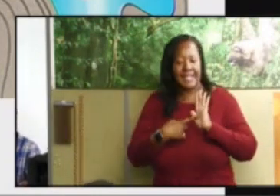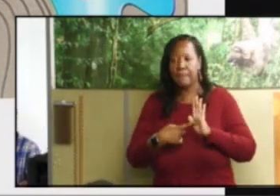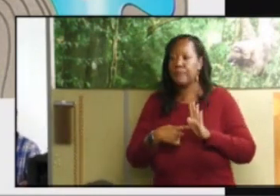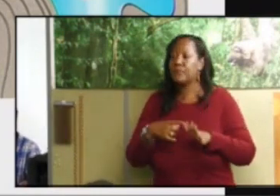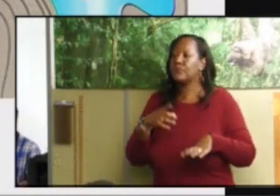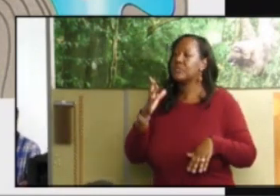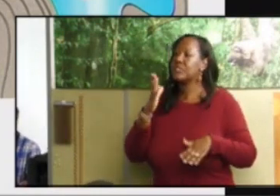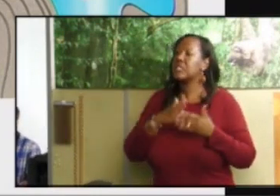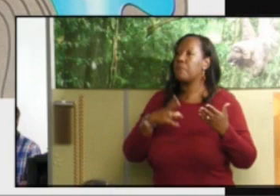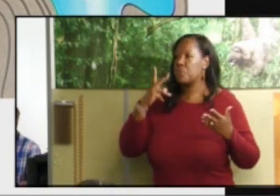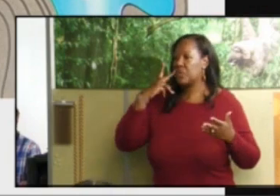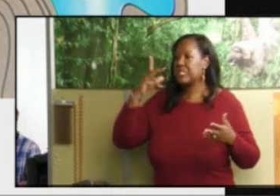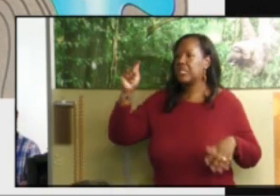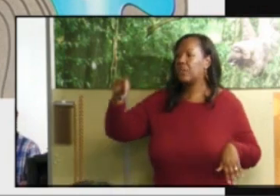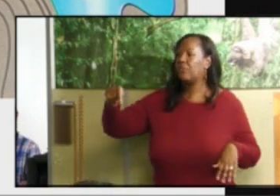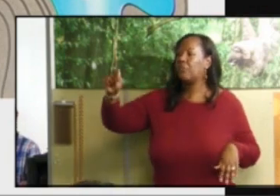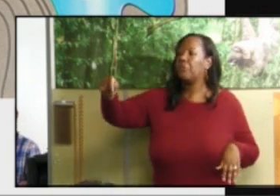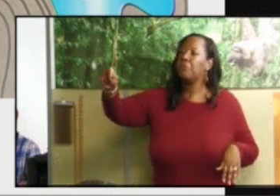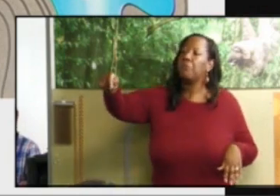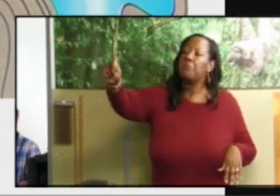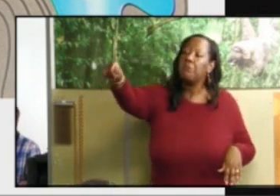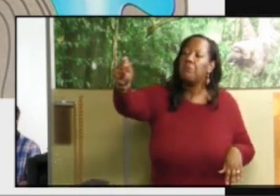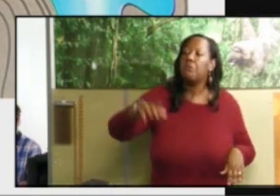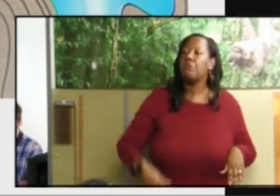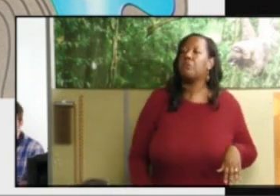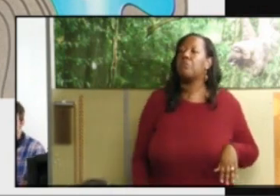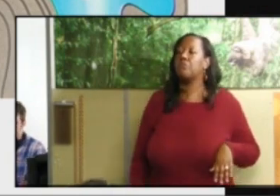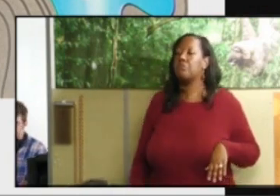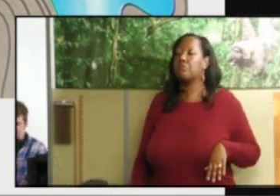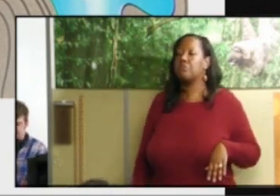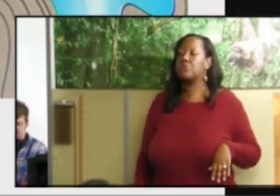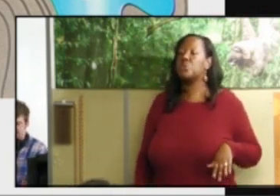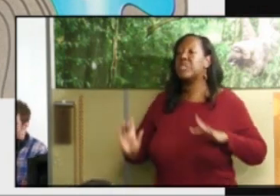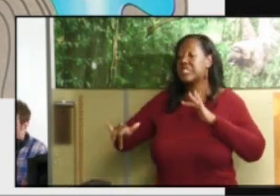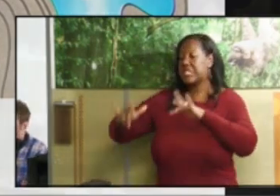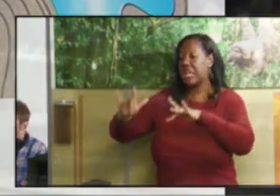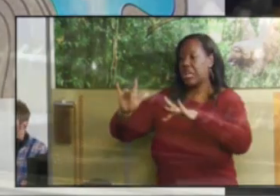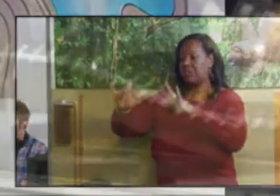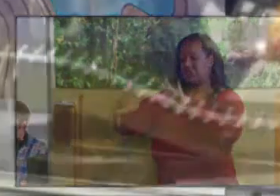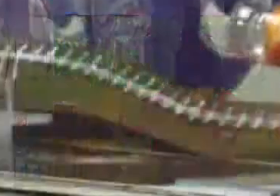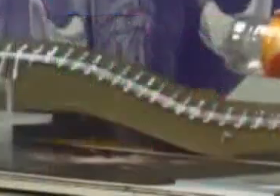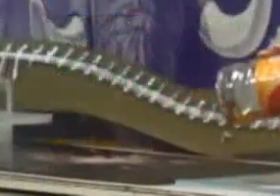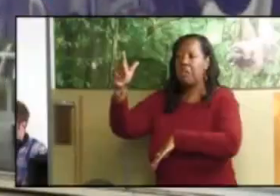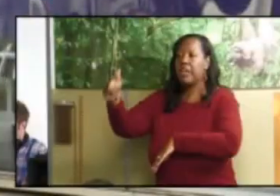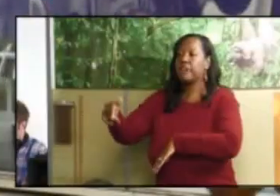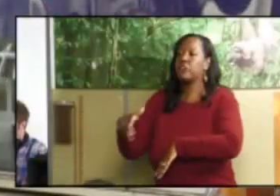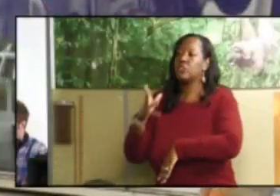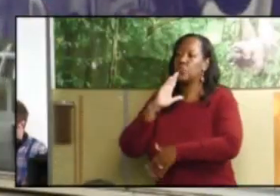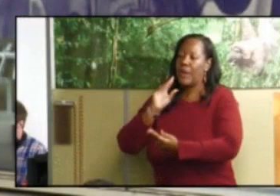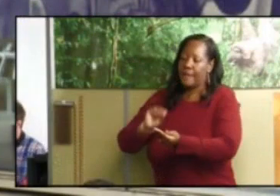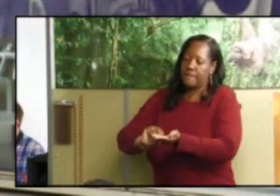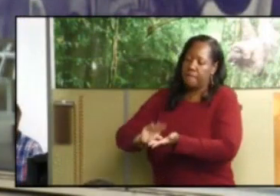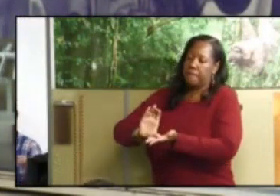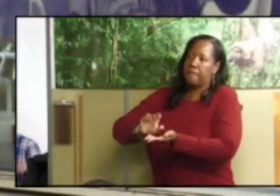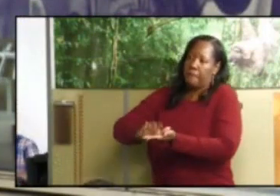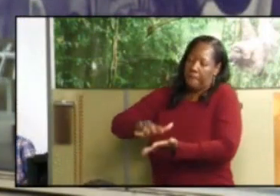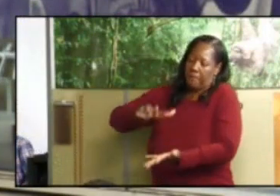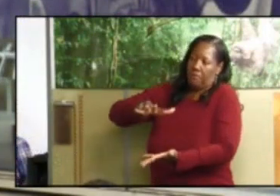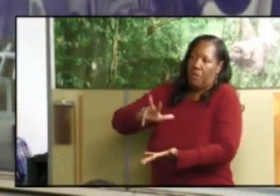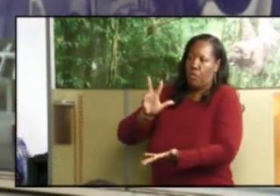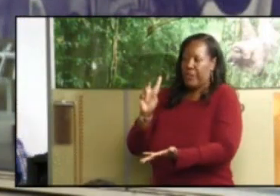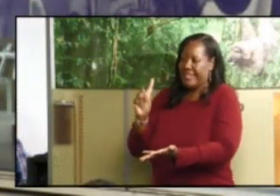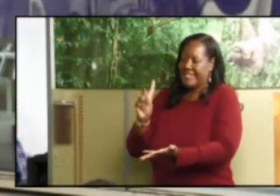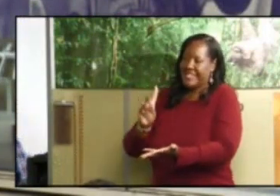on the counter to the side and touch later, of three-dimensional topography, some